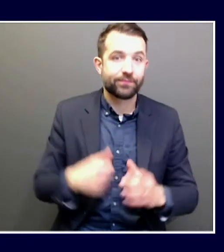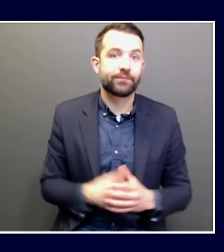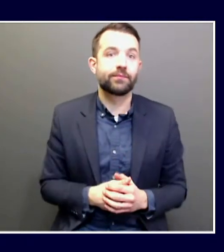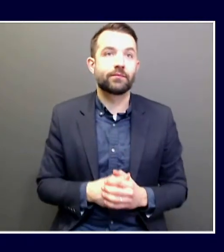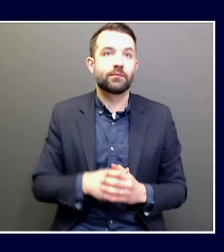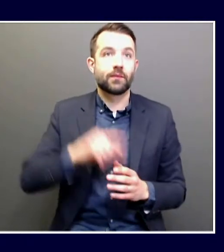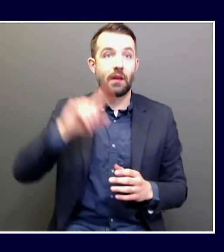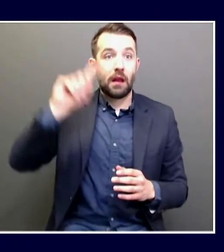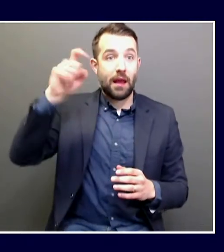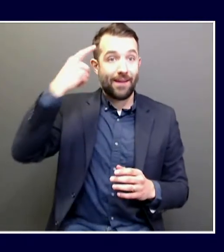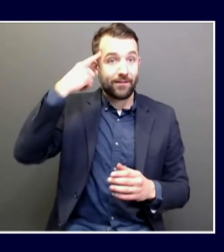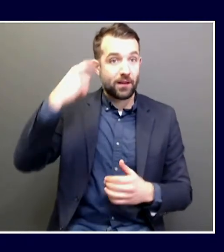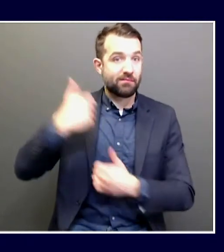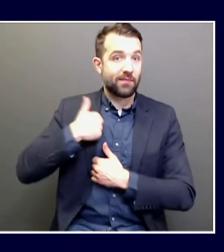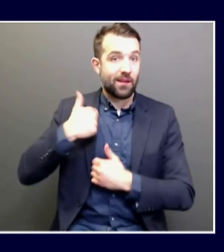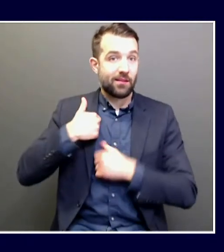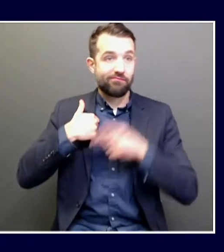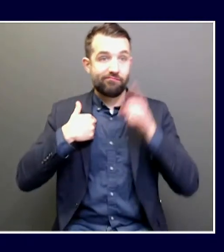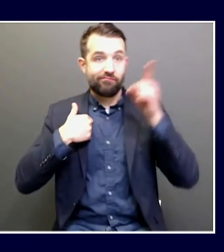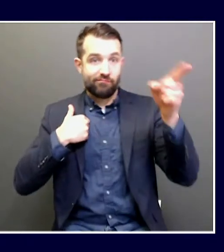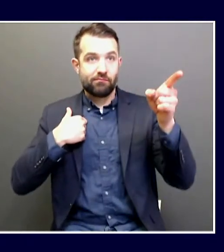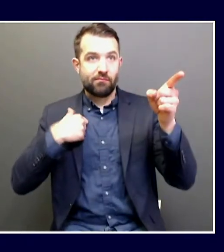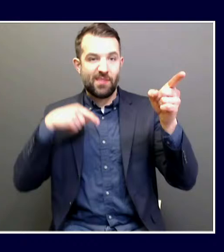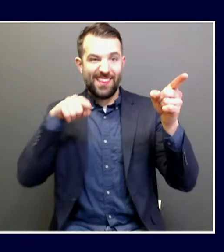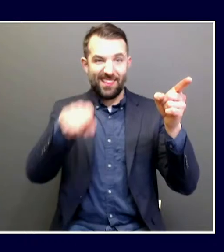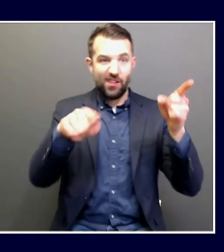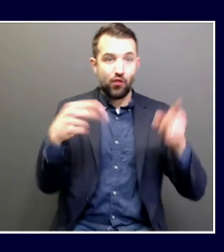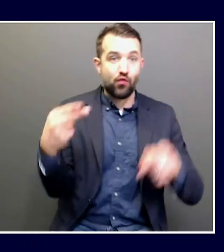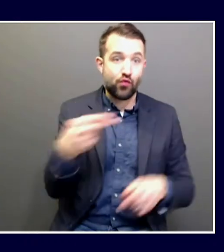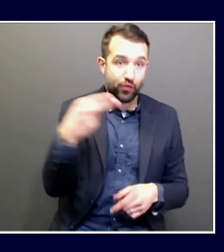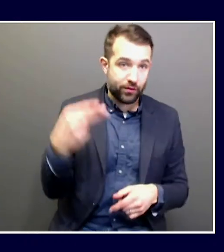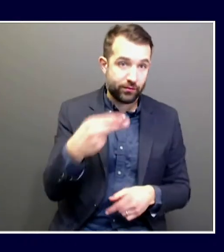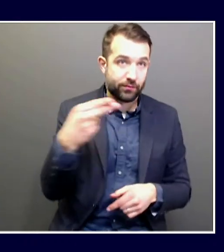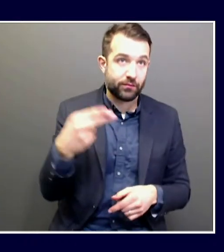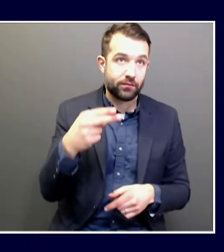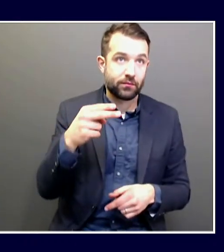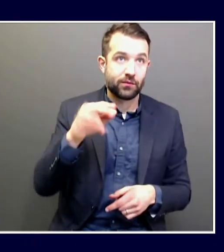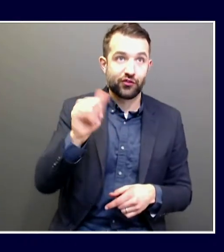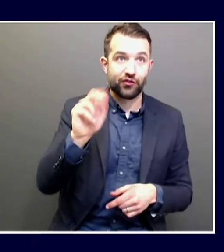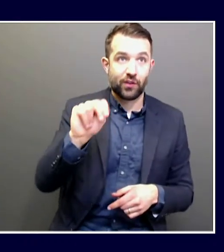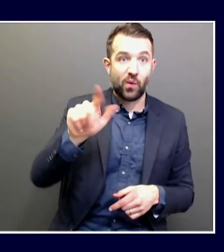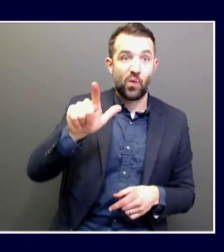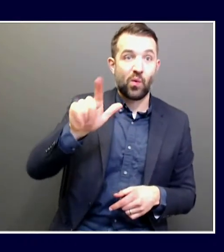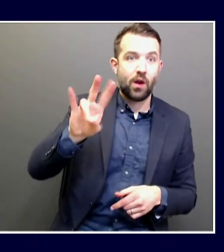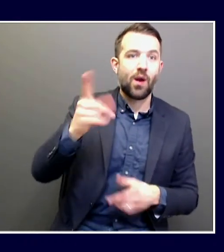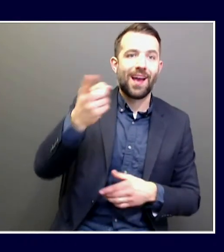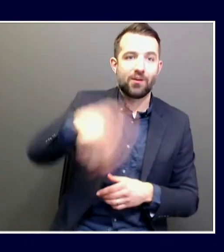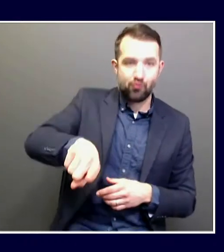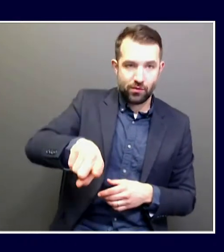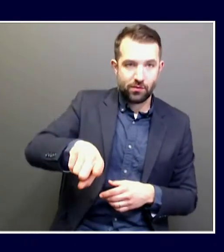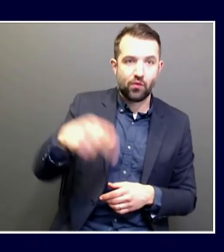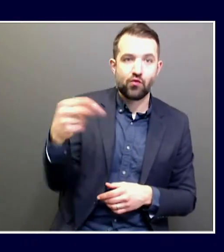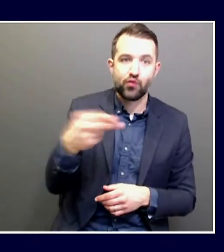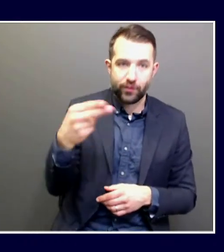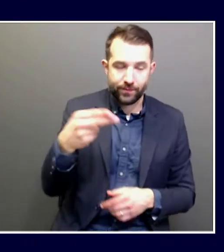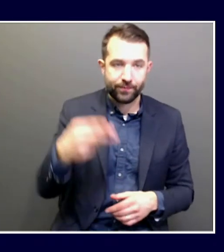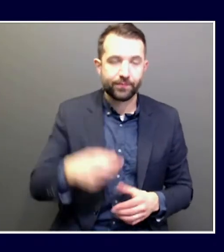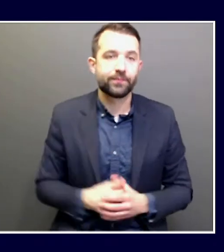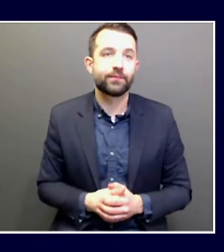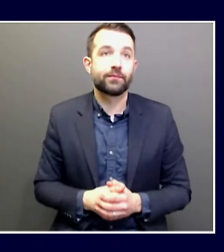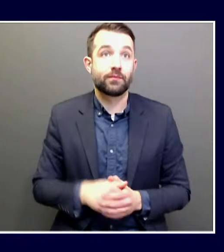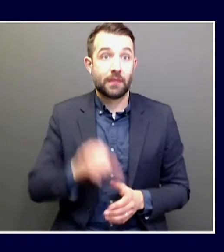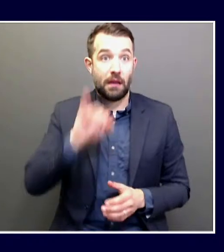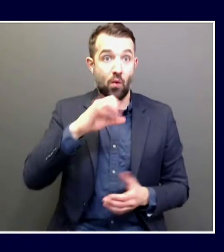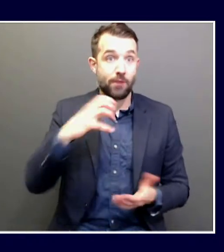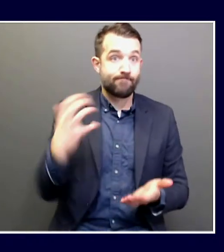Thursday, January 27th. But you still have time to pay the team there a visit. The Armory will be